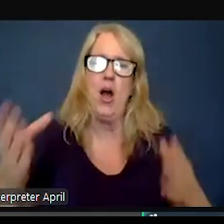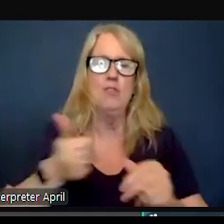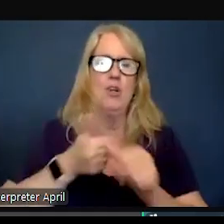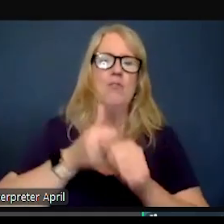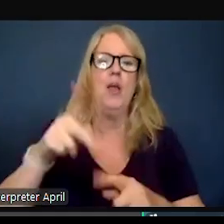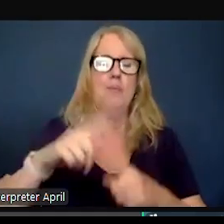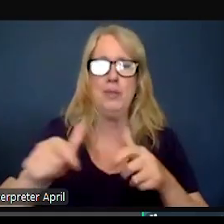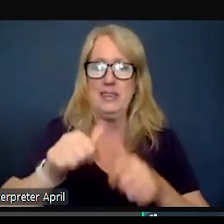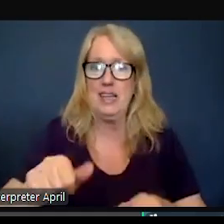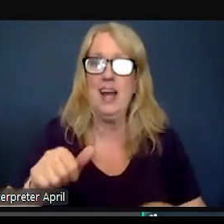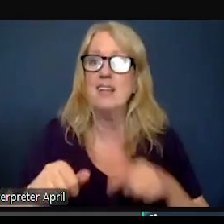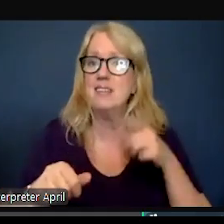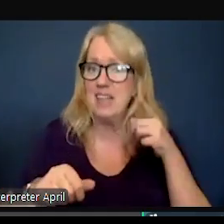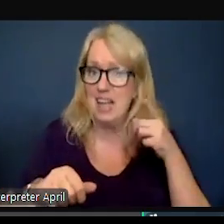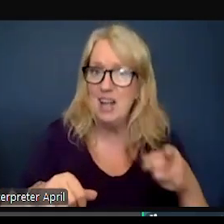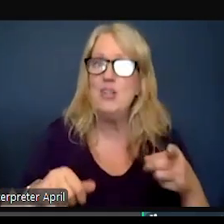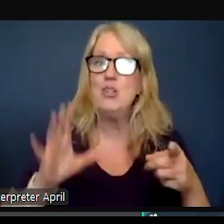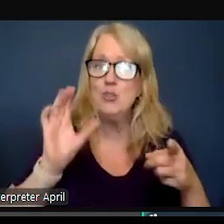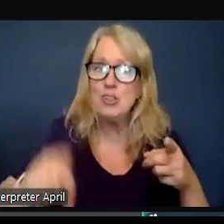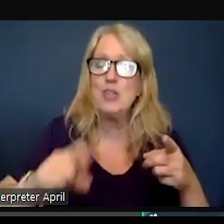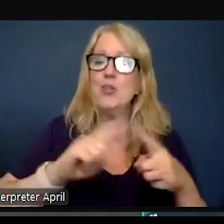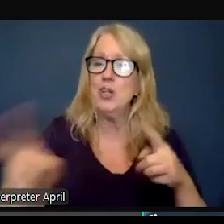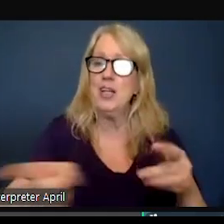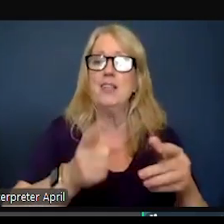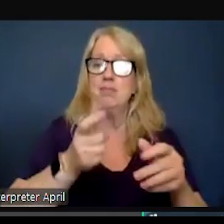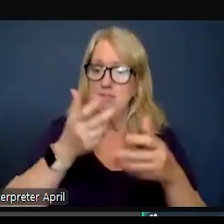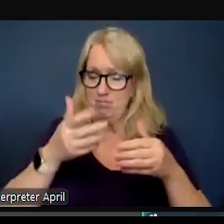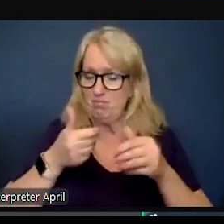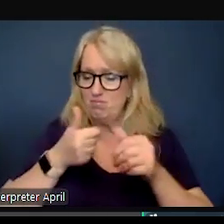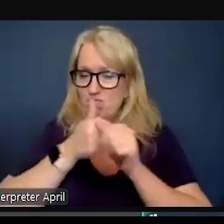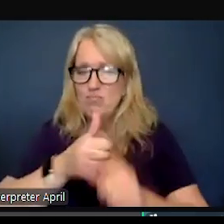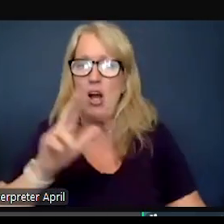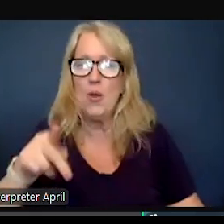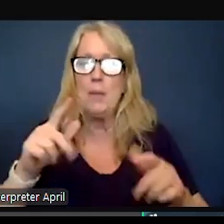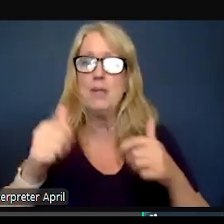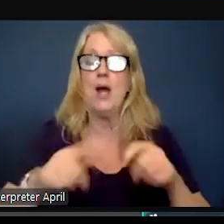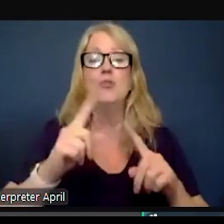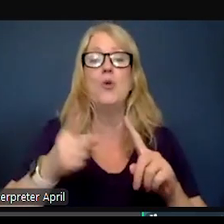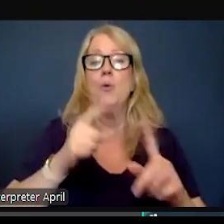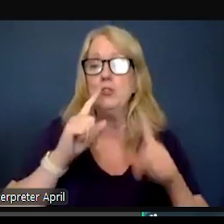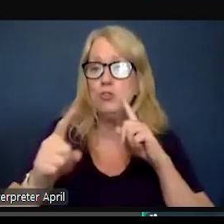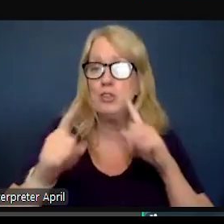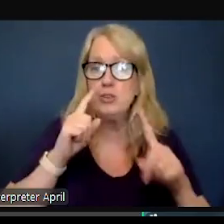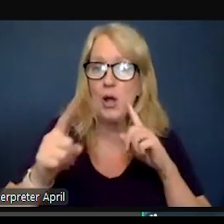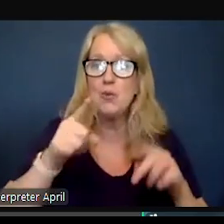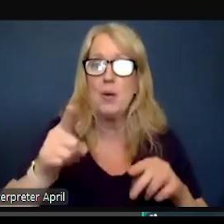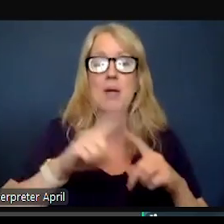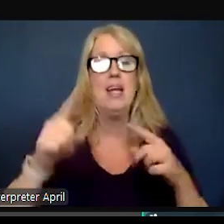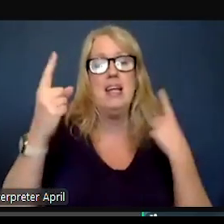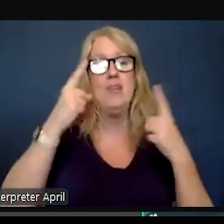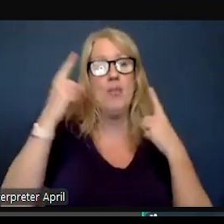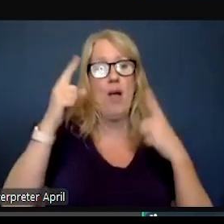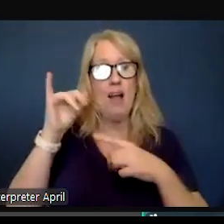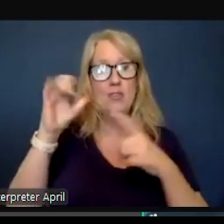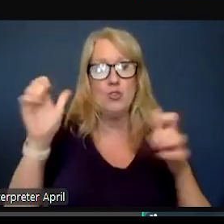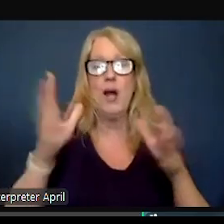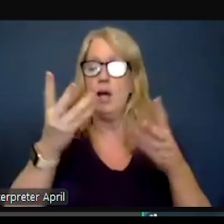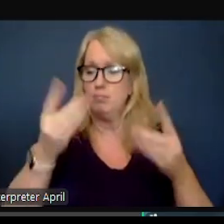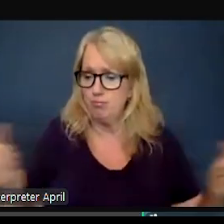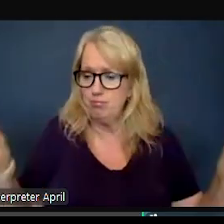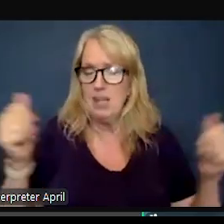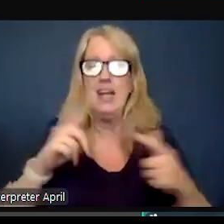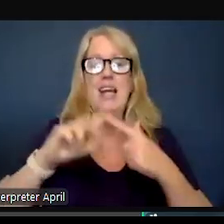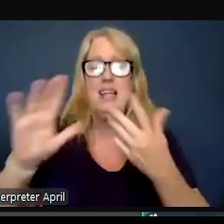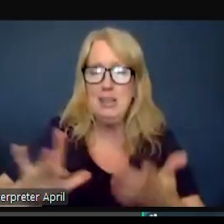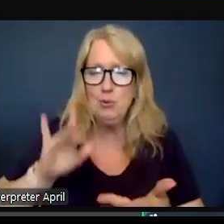follow-up. And she actually was the one who was able to complete that follow-up. When she talked to him, though, his thoughts of suicide were gone. He'd reached out to